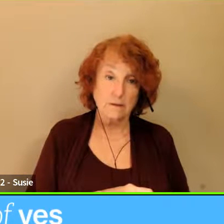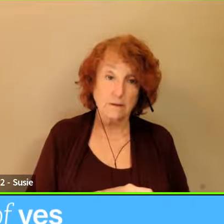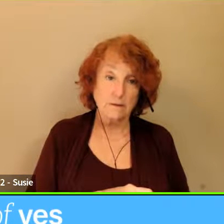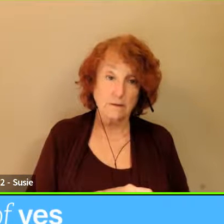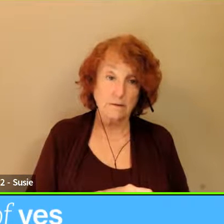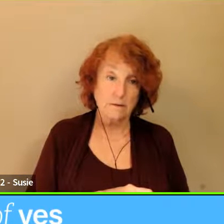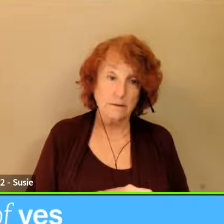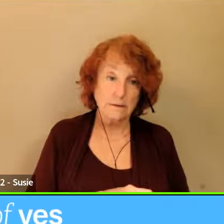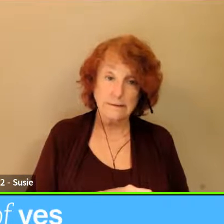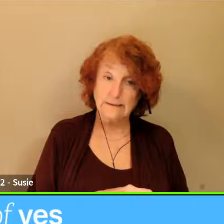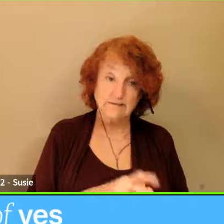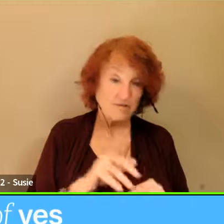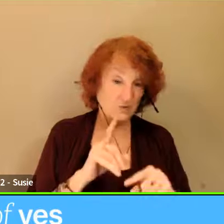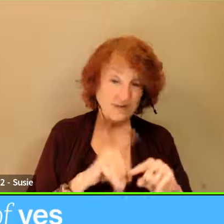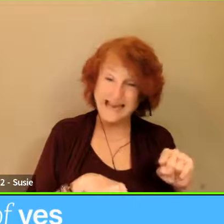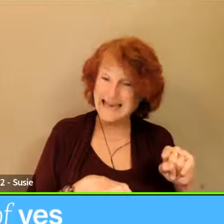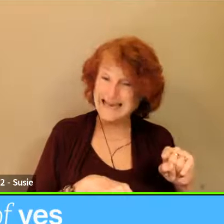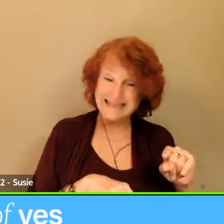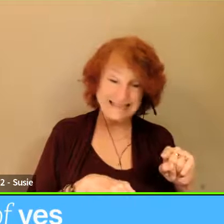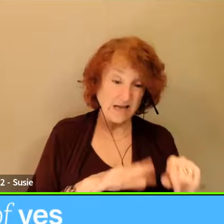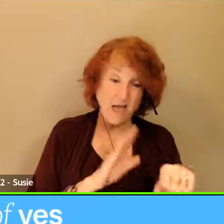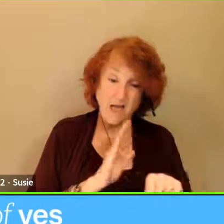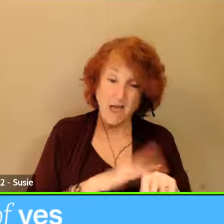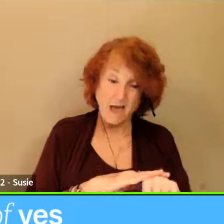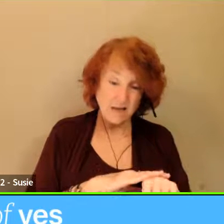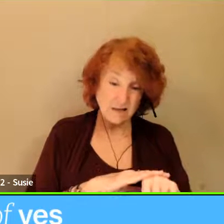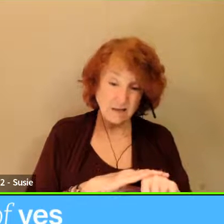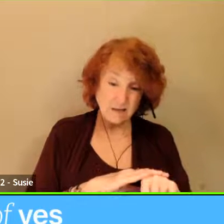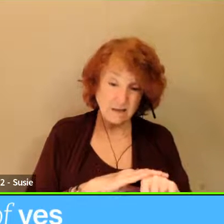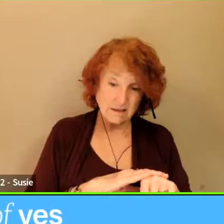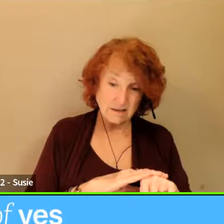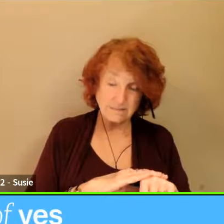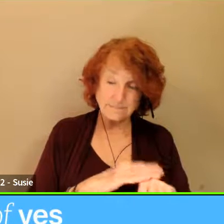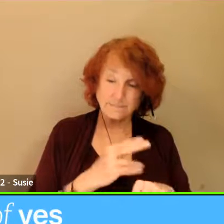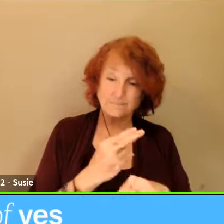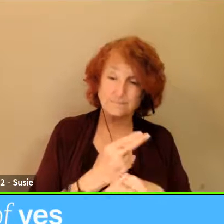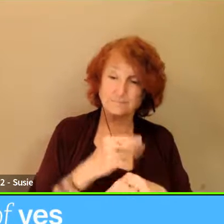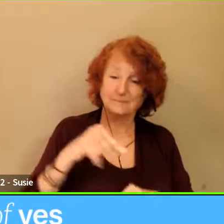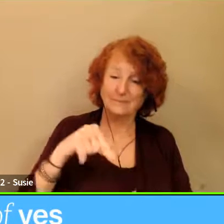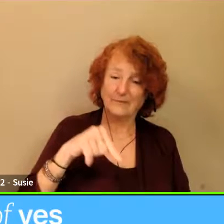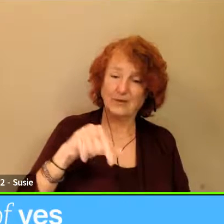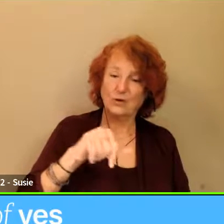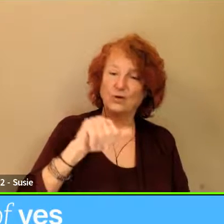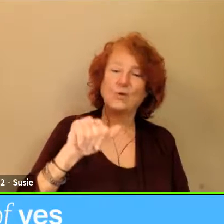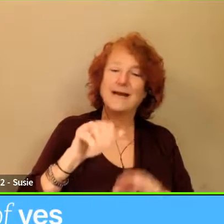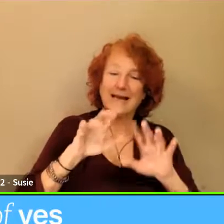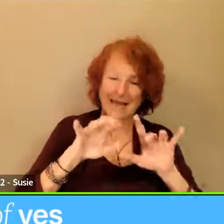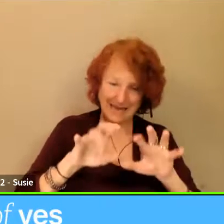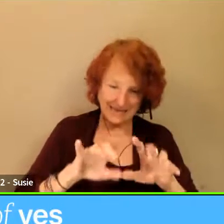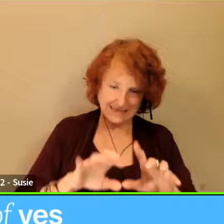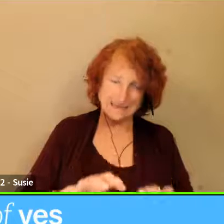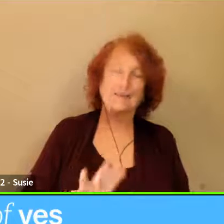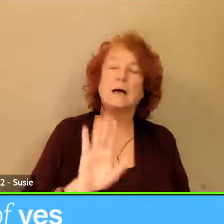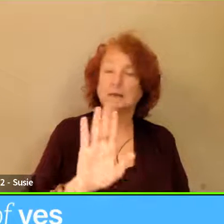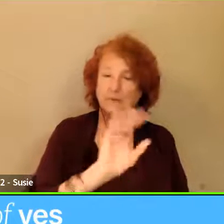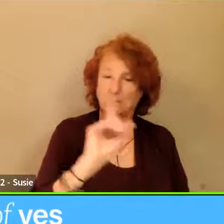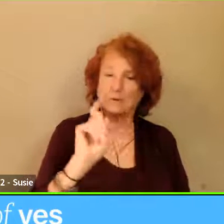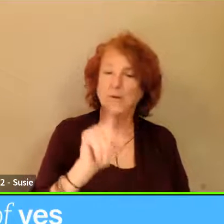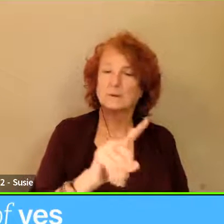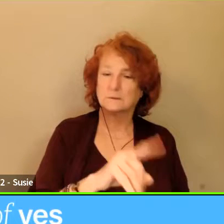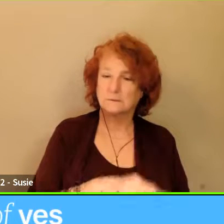If you can't turn on your microphone, you can use the Q&A function at the bottom of the screen to type in your